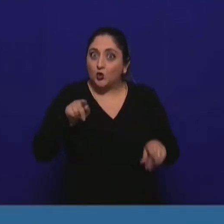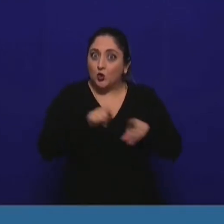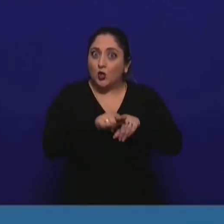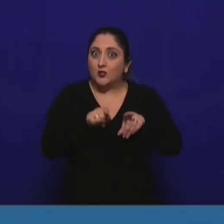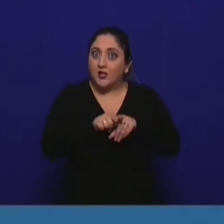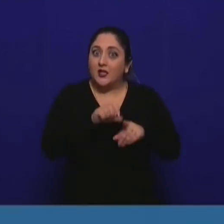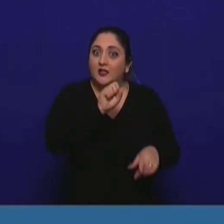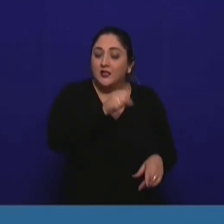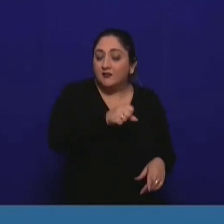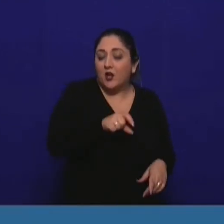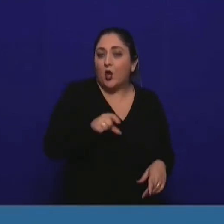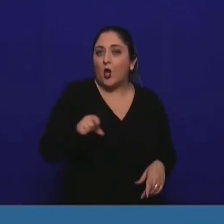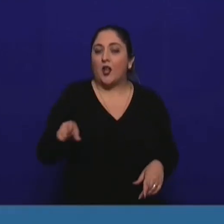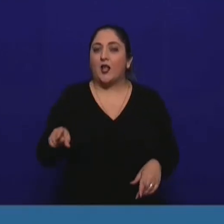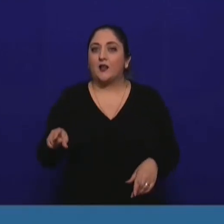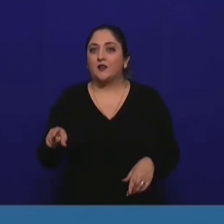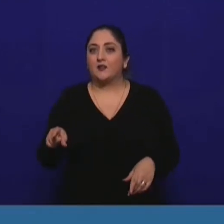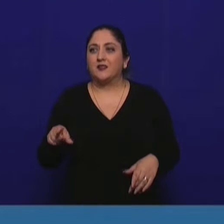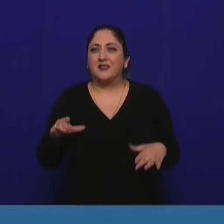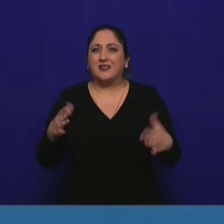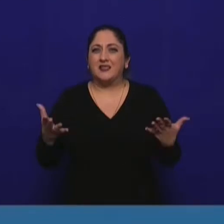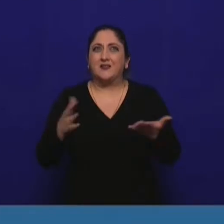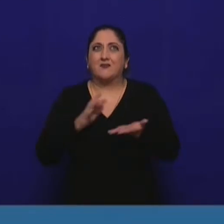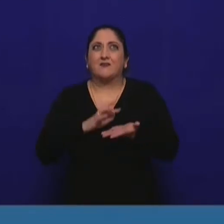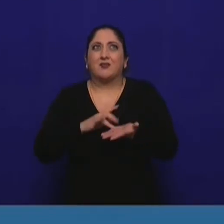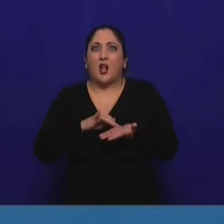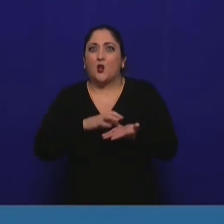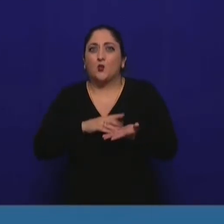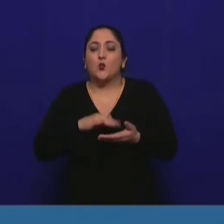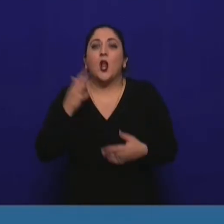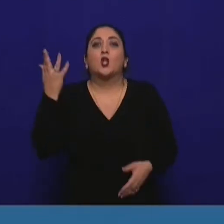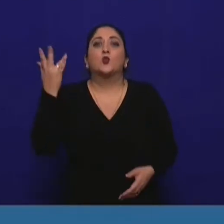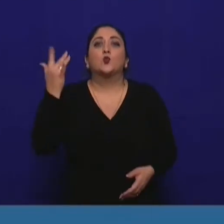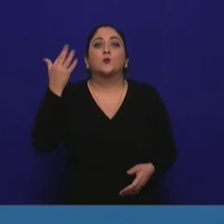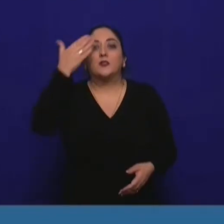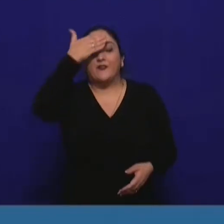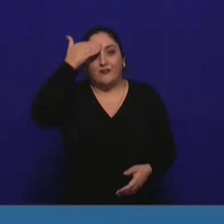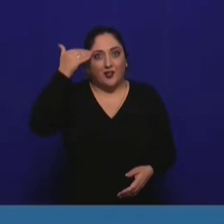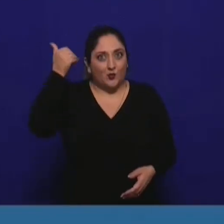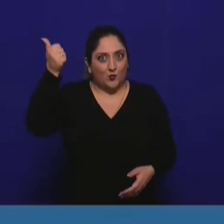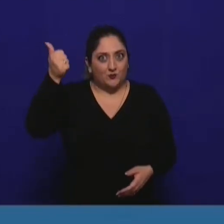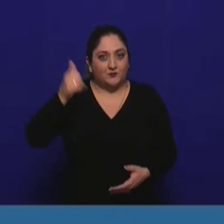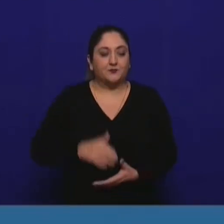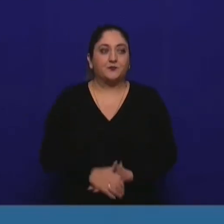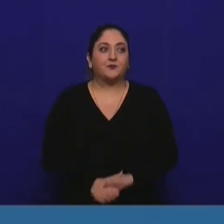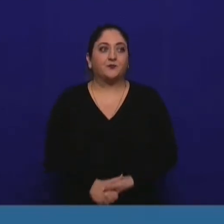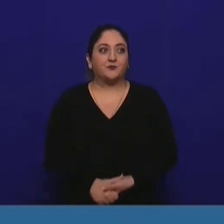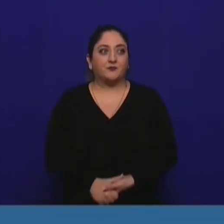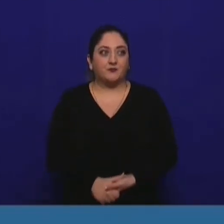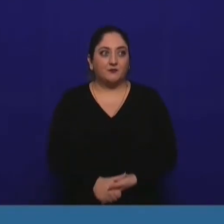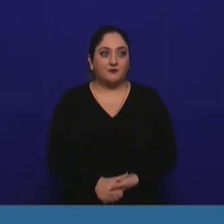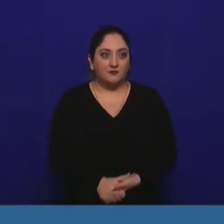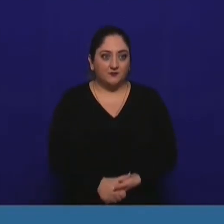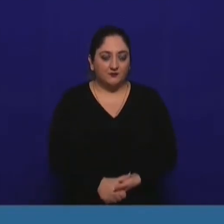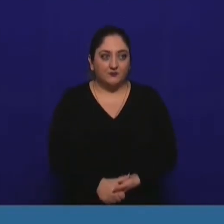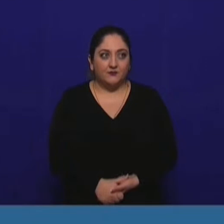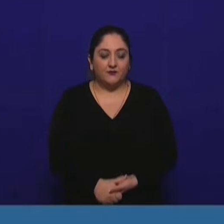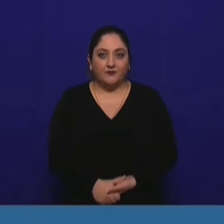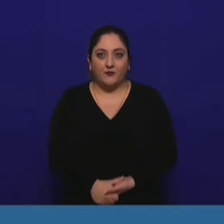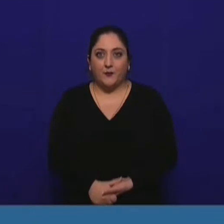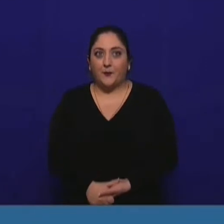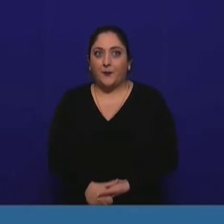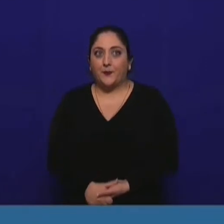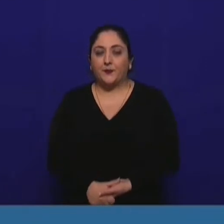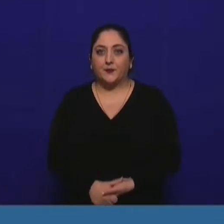allura jekk dan hu minnu kif qed jiġu kalkulati ċ-ċifri tal-persuni li jkunu fihom. Grazzi. Tajjeb, Iva, dawk in-nies li